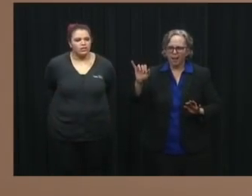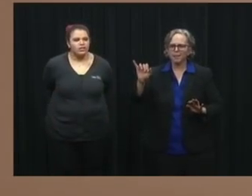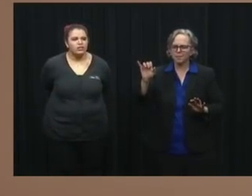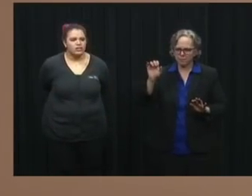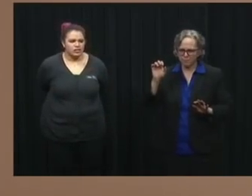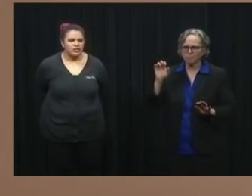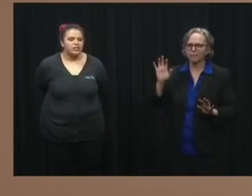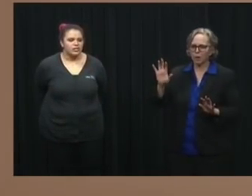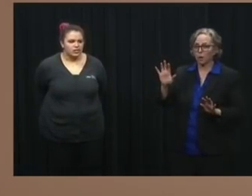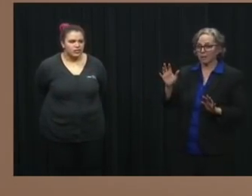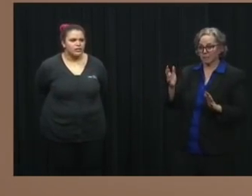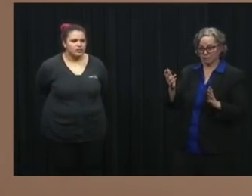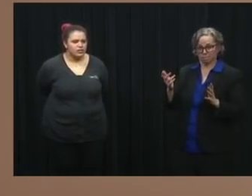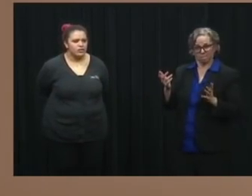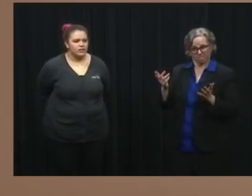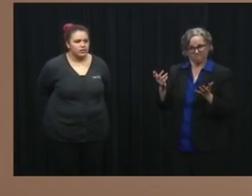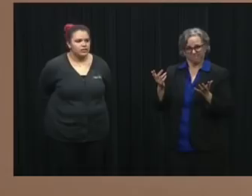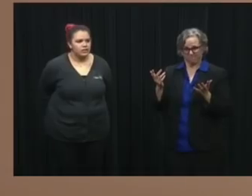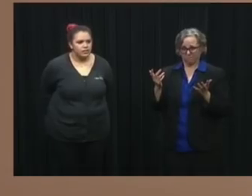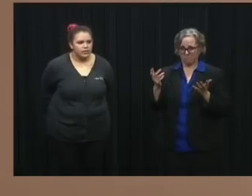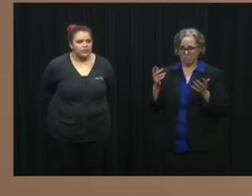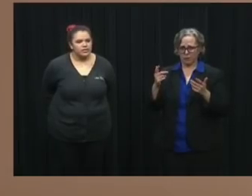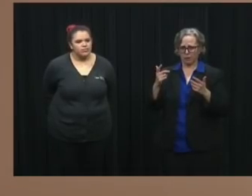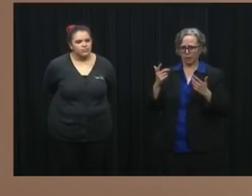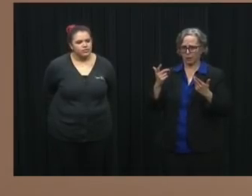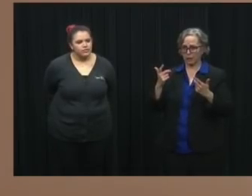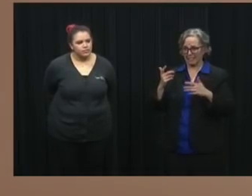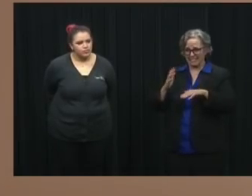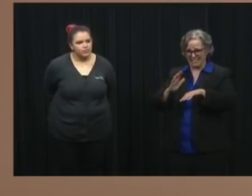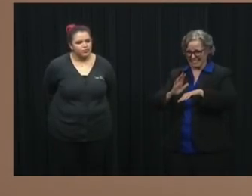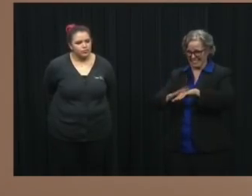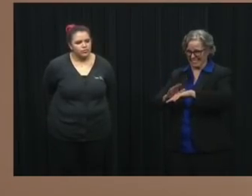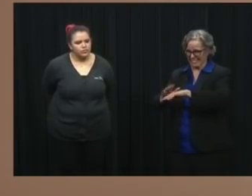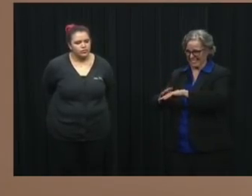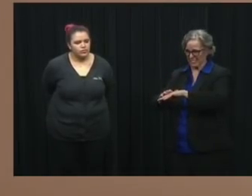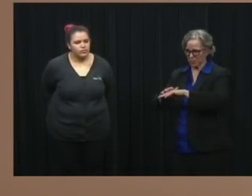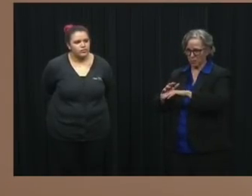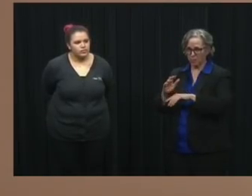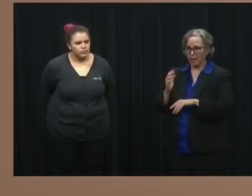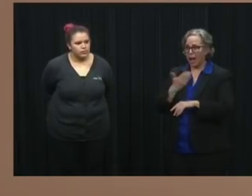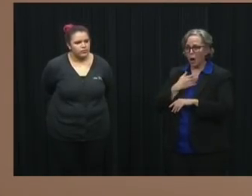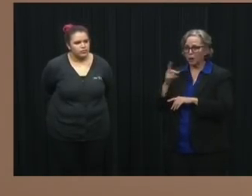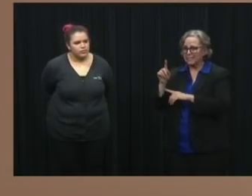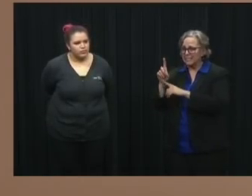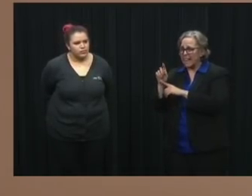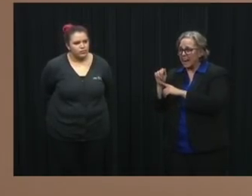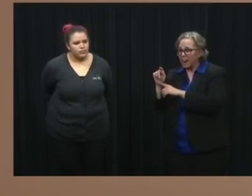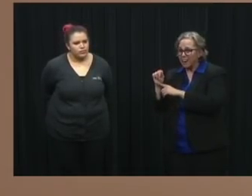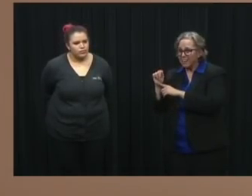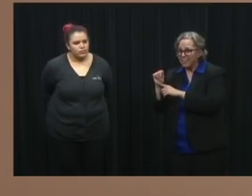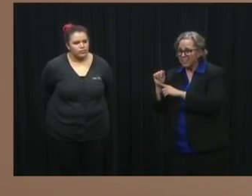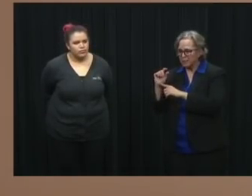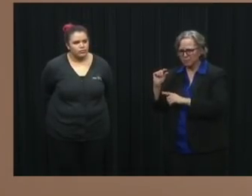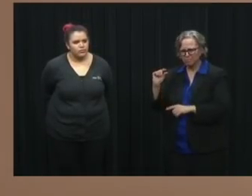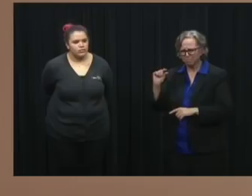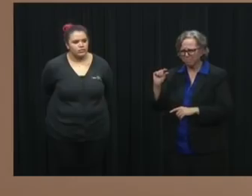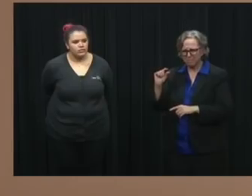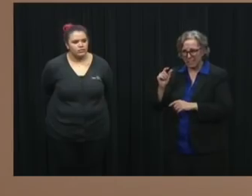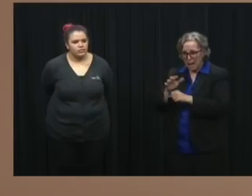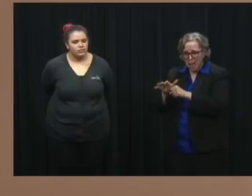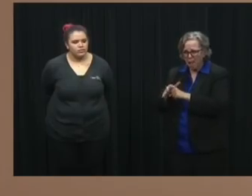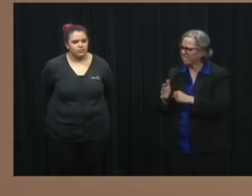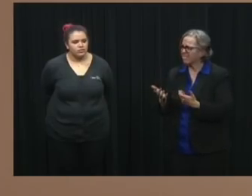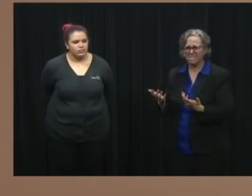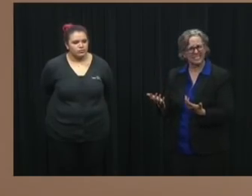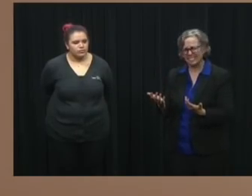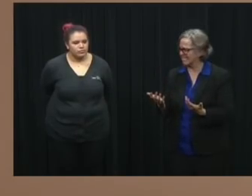N, our number, that our data is so slim. As a matter of fact, some of the projections I would like to have the answers to now, I just feel like would not